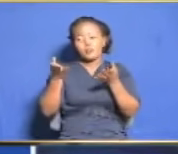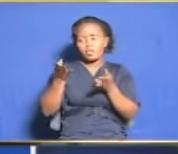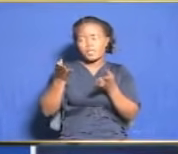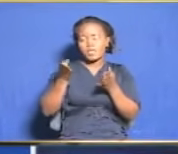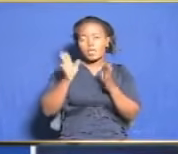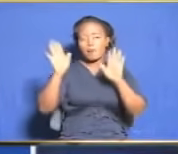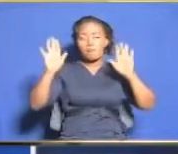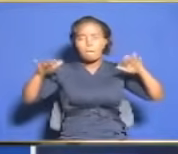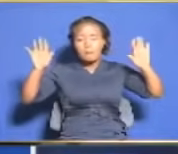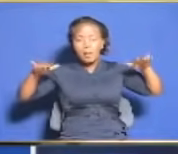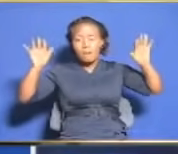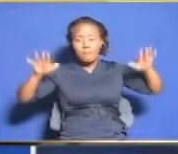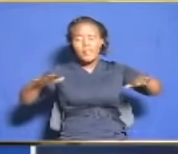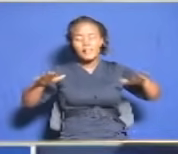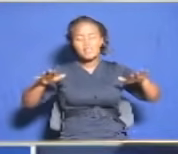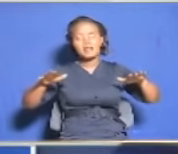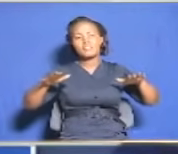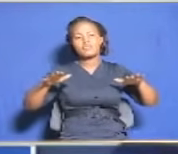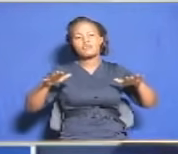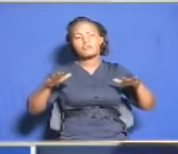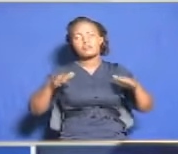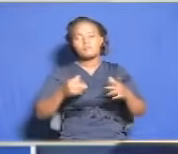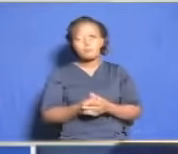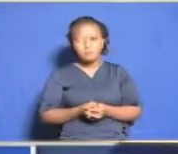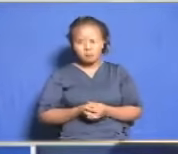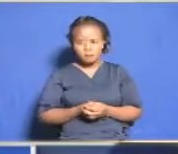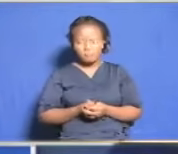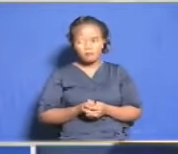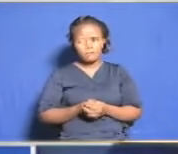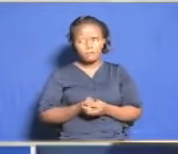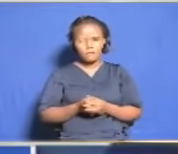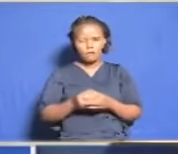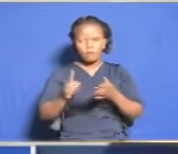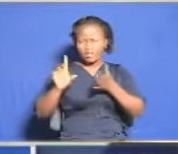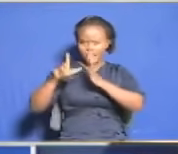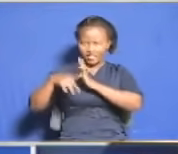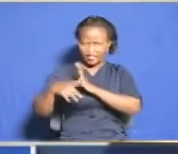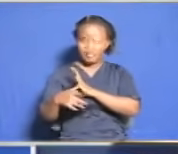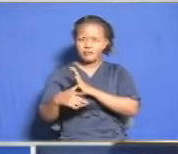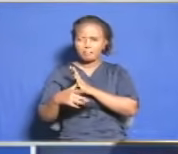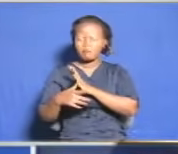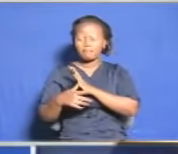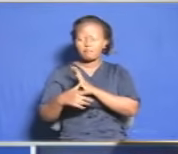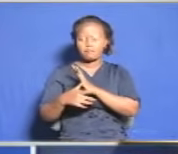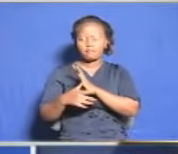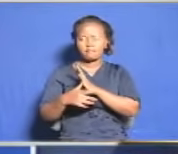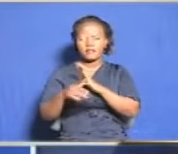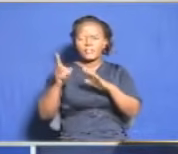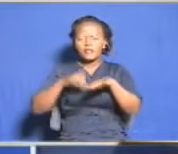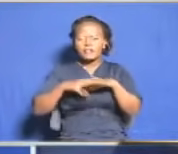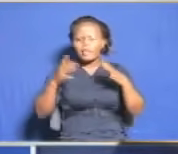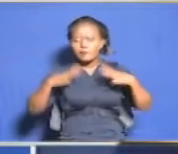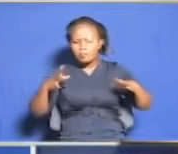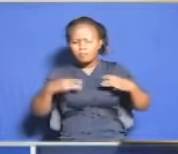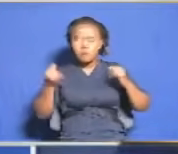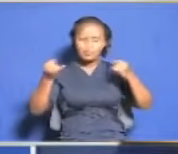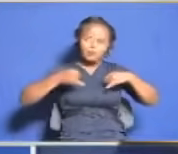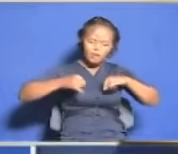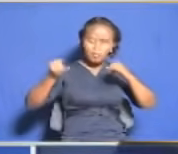ego, had other ideas. All of a sudden, kidogo kidogo tu, wakitafuta venye watafanya hiyo